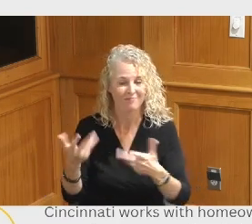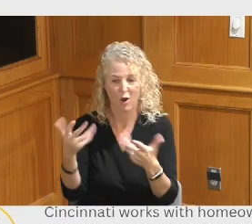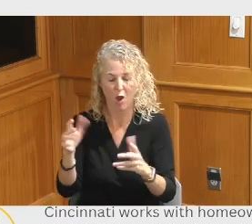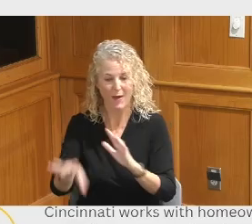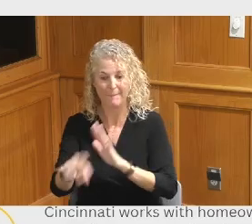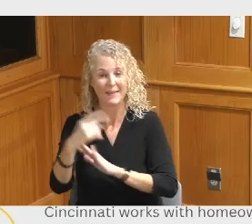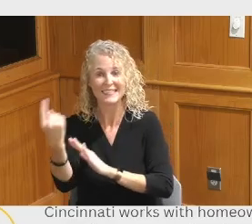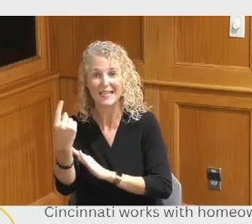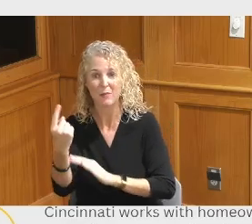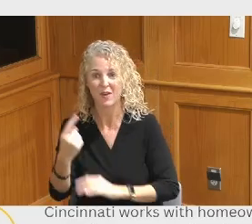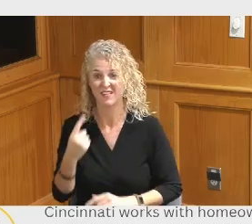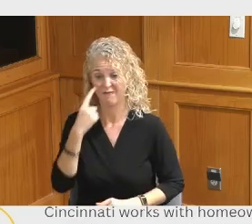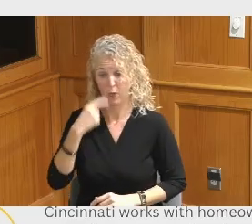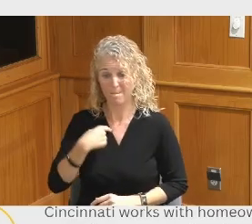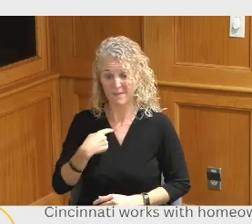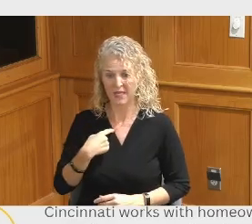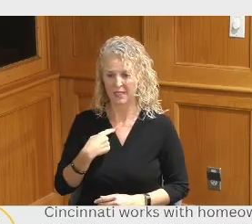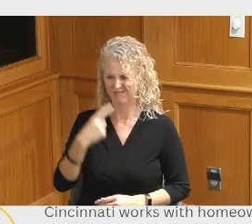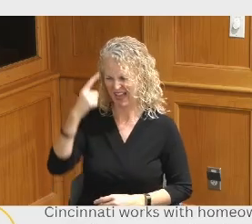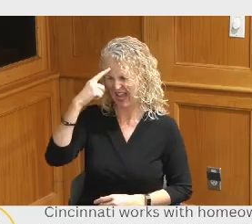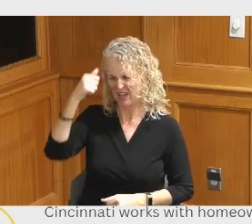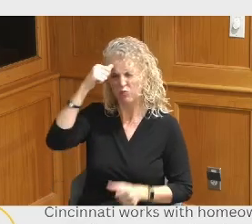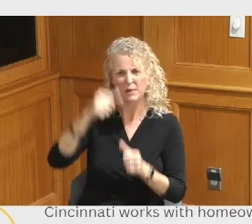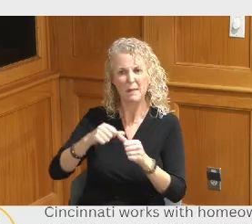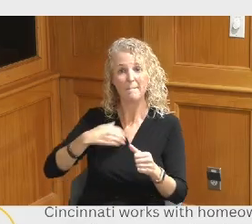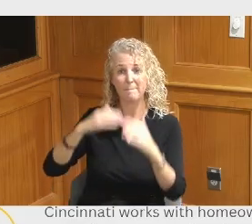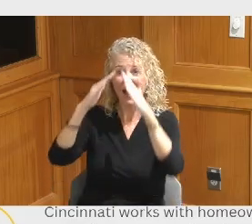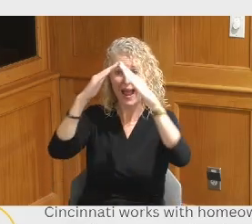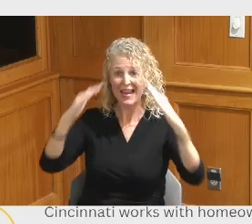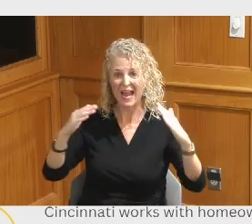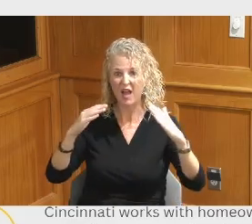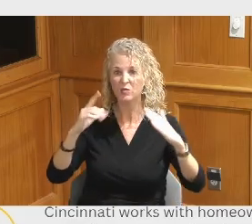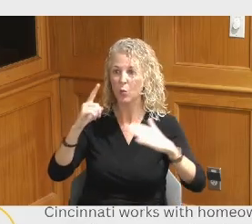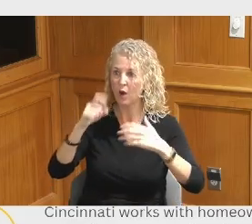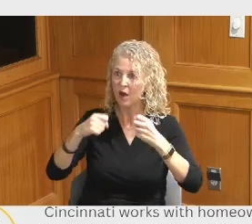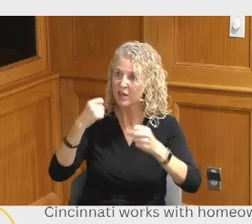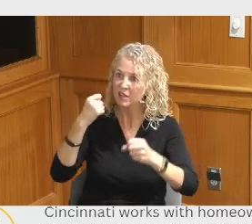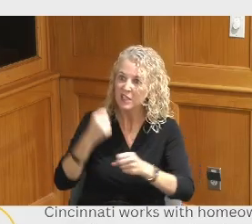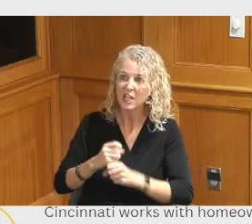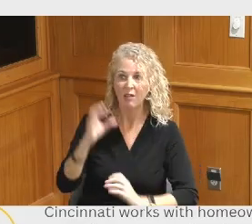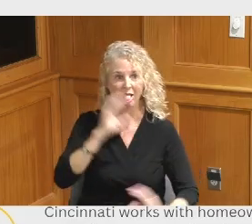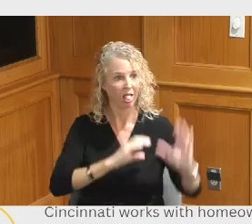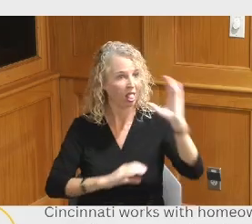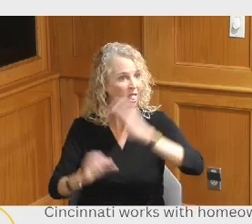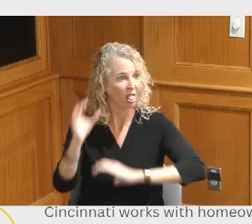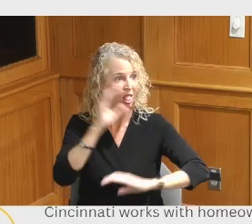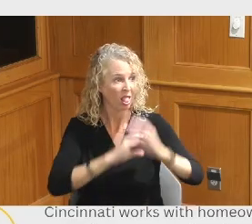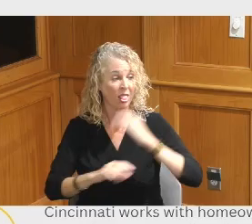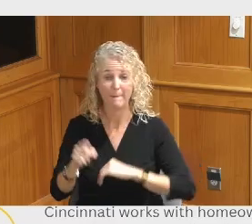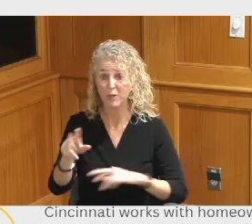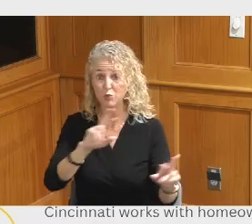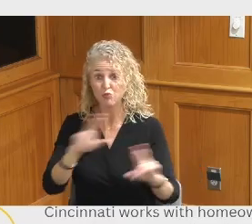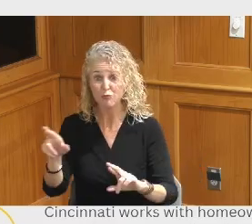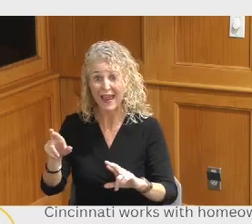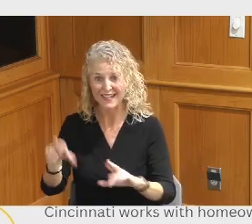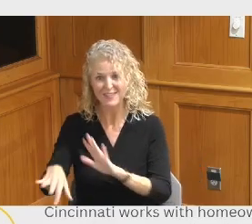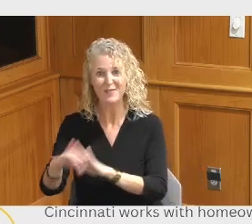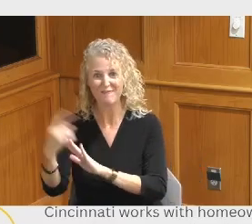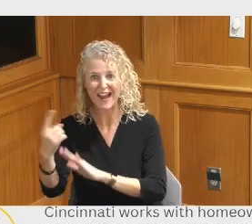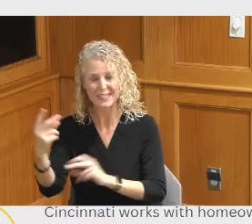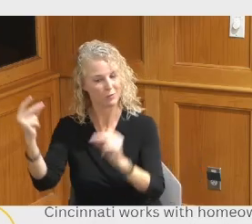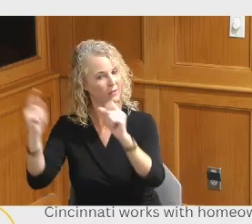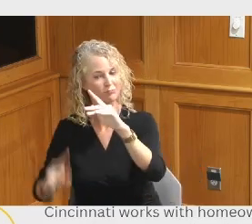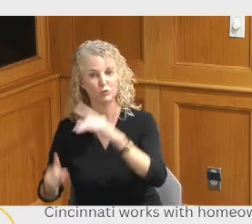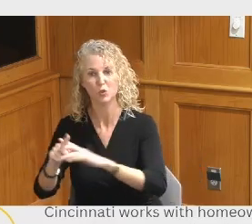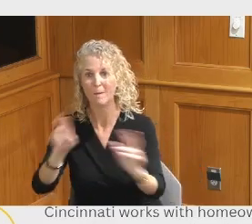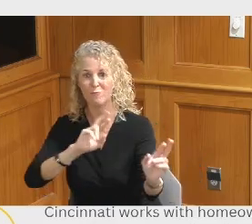It took me almost a year to find someone to do our roof recently, so I'm really jealous that someone is you're ready to go, right? They're gonna show